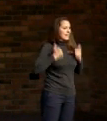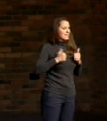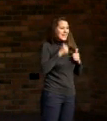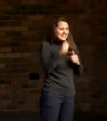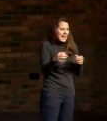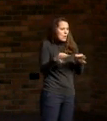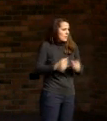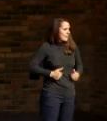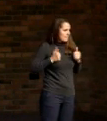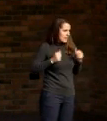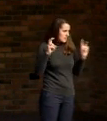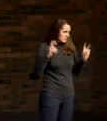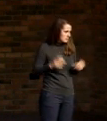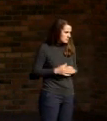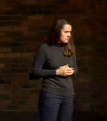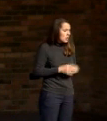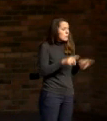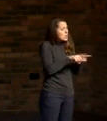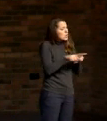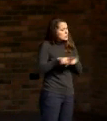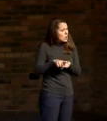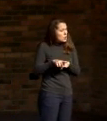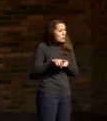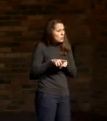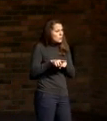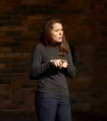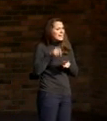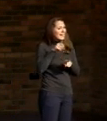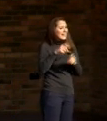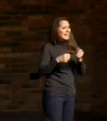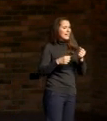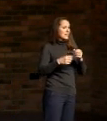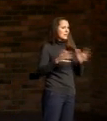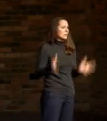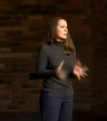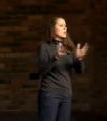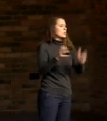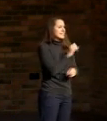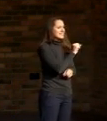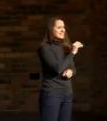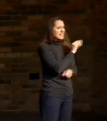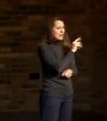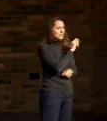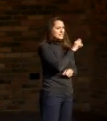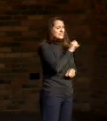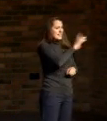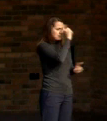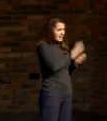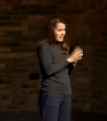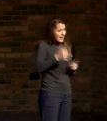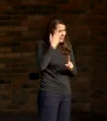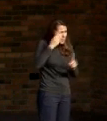worth living." And also, he promoted Socrates' belief that the purpose of